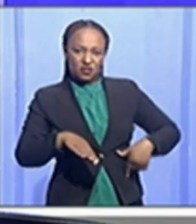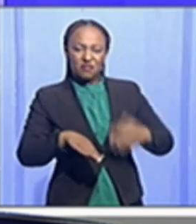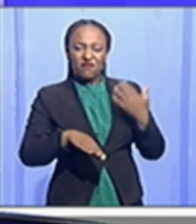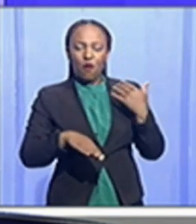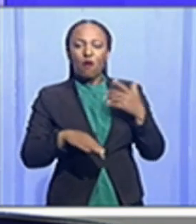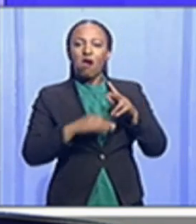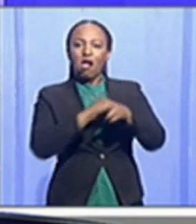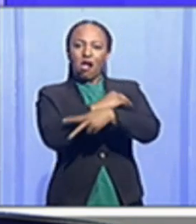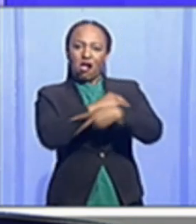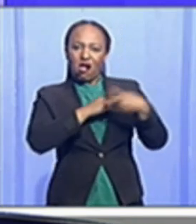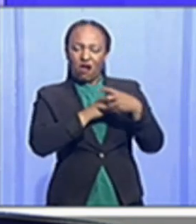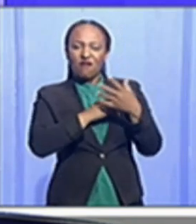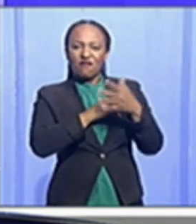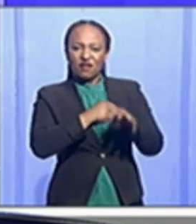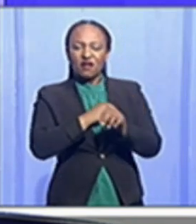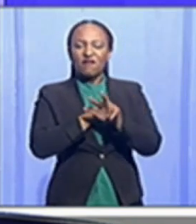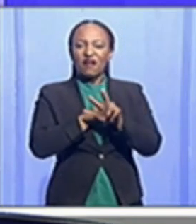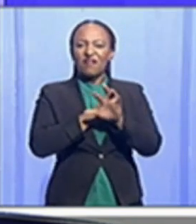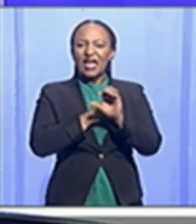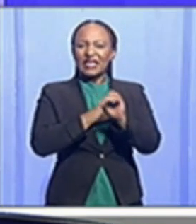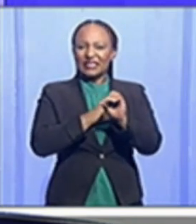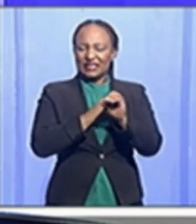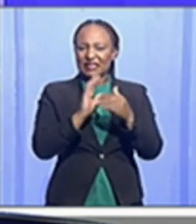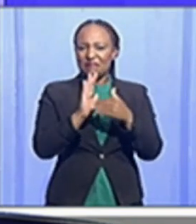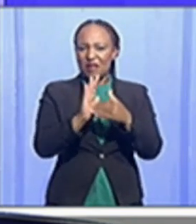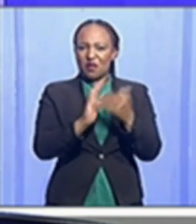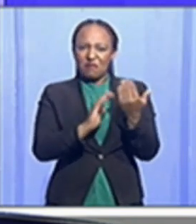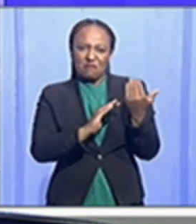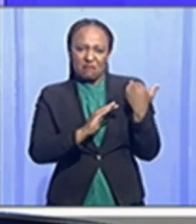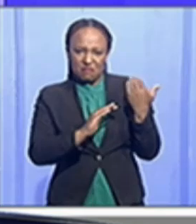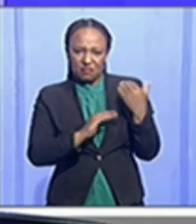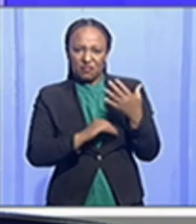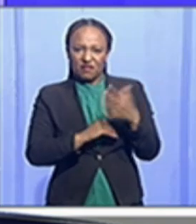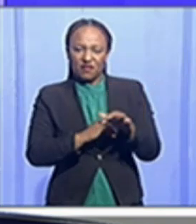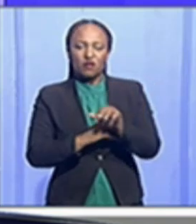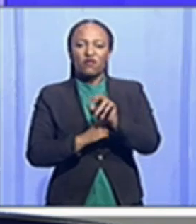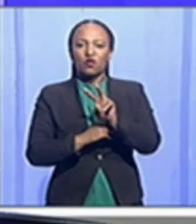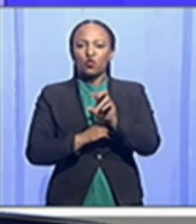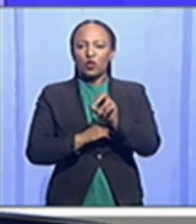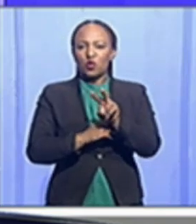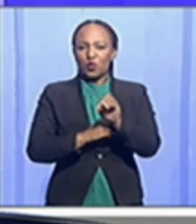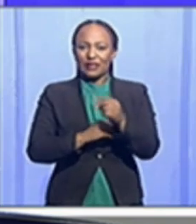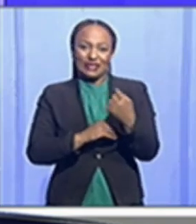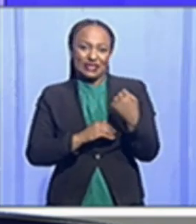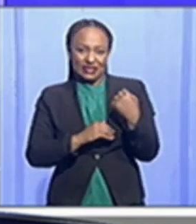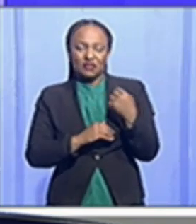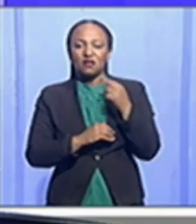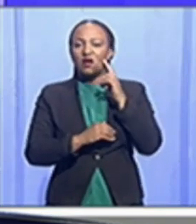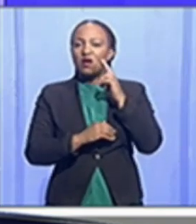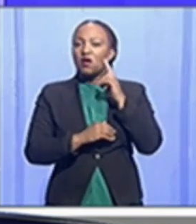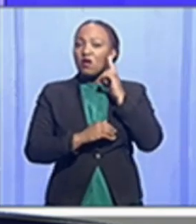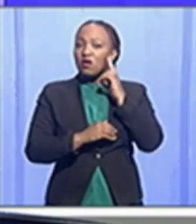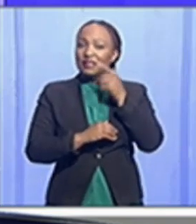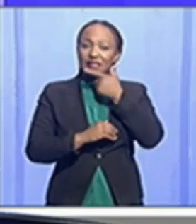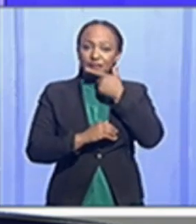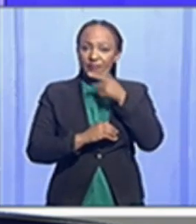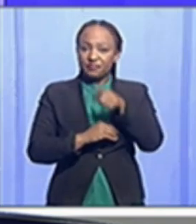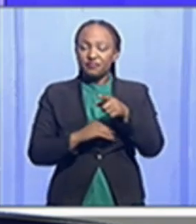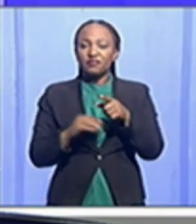$560 go tšwa polaseng ya mopresidente Cyril Ramaphosa ka Dibokwane ngwageng wa 2020. Molato kgahlanong le bana ba